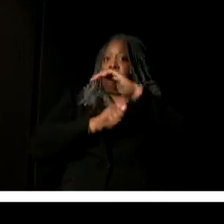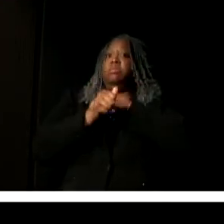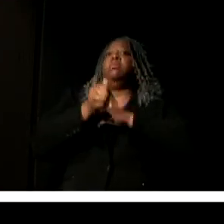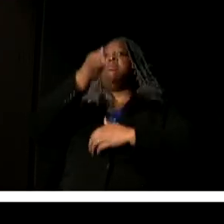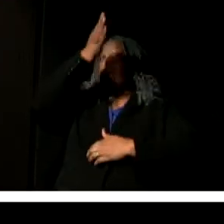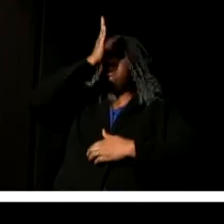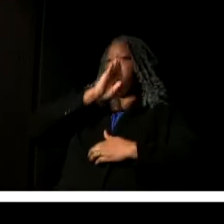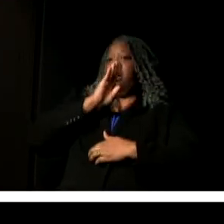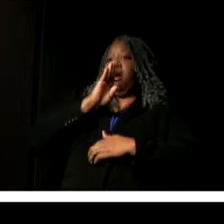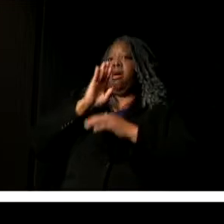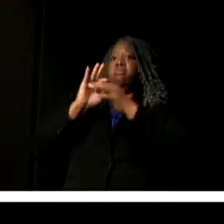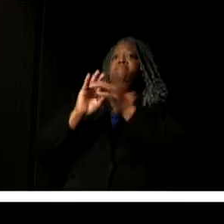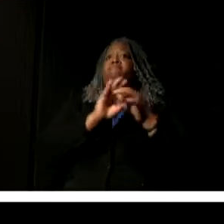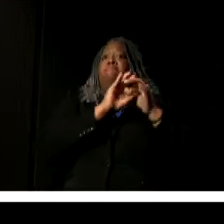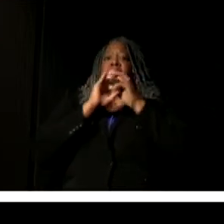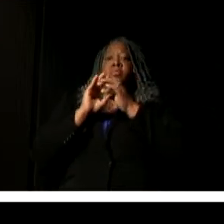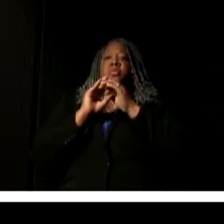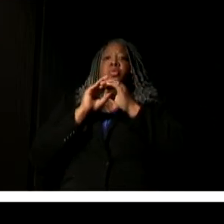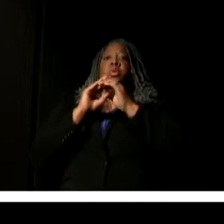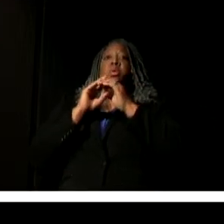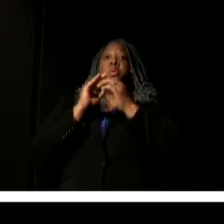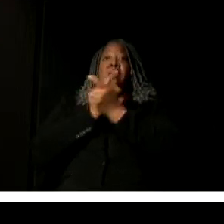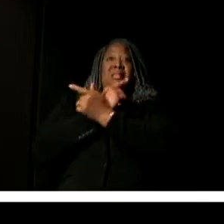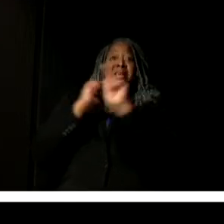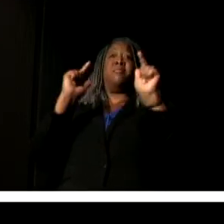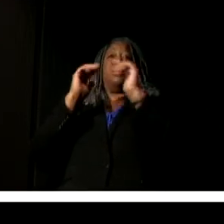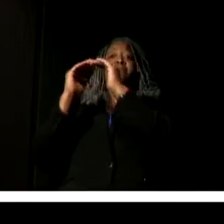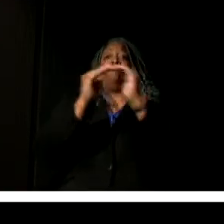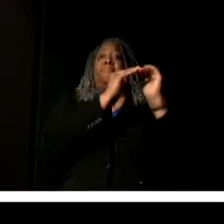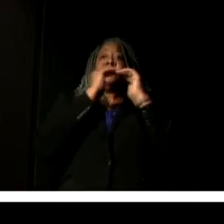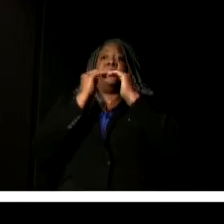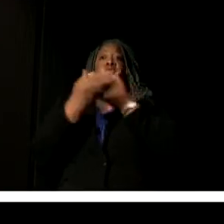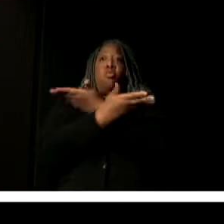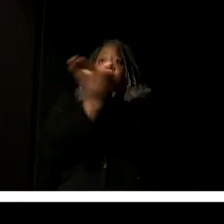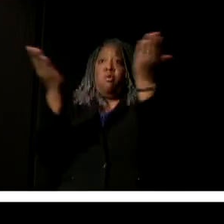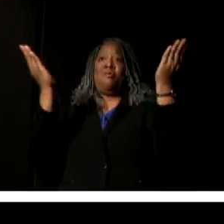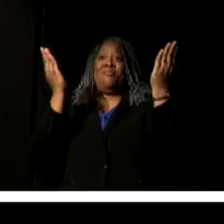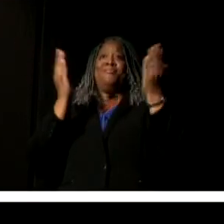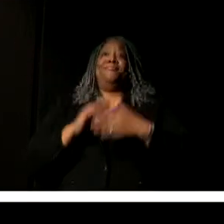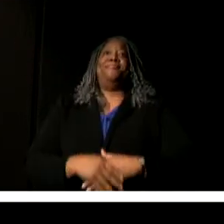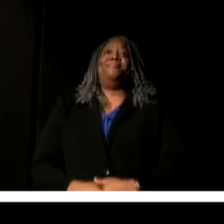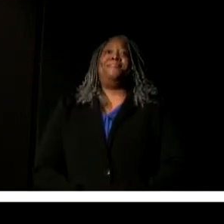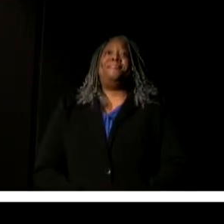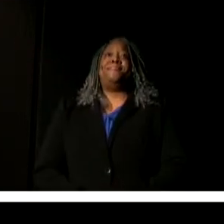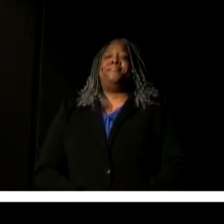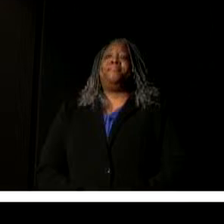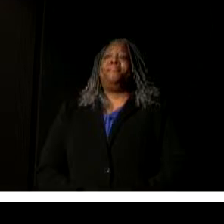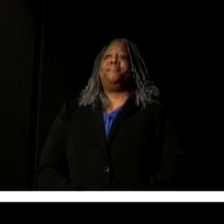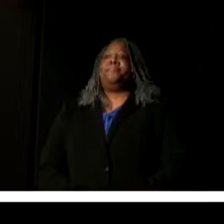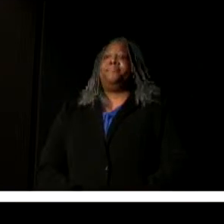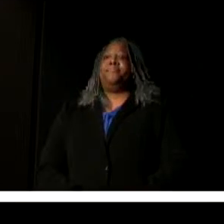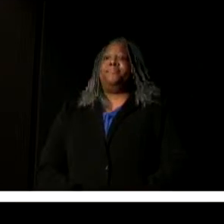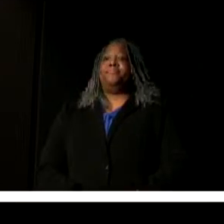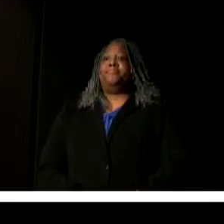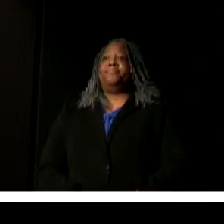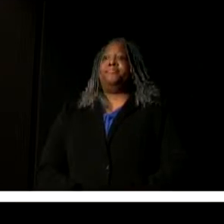nation, under God, indivisible, with liberty and justice for all.